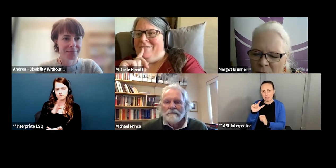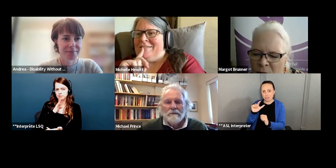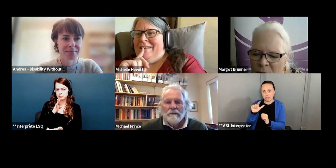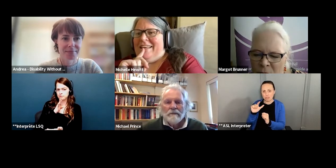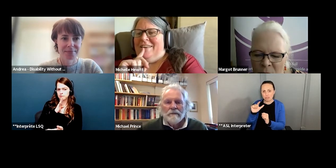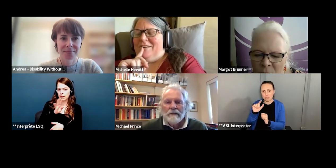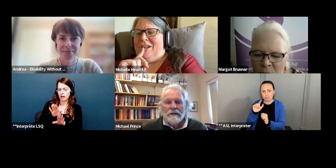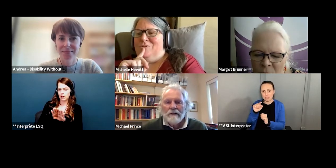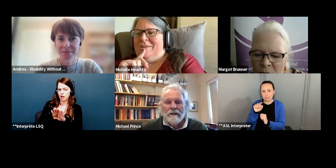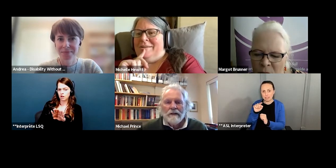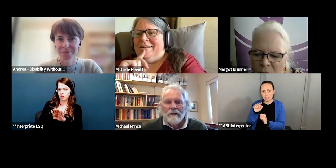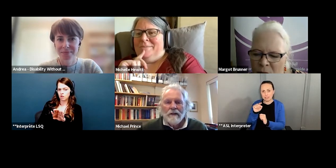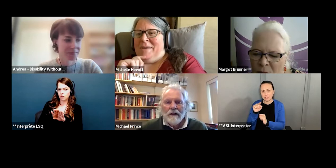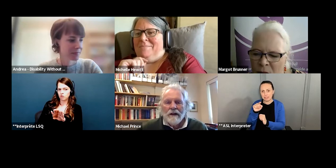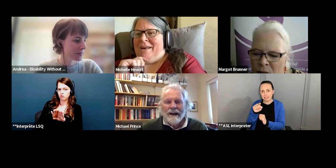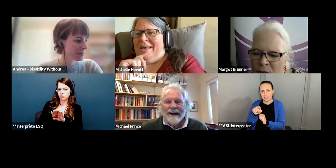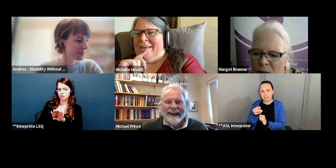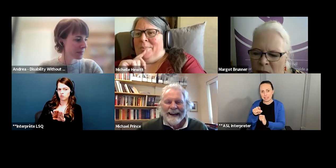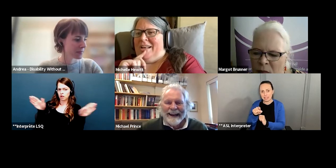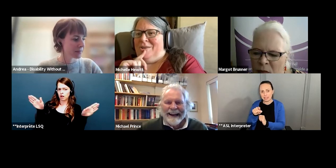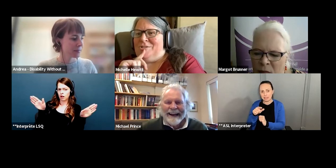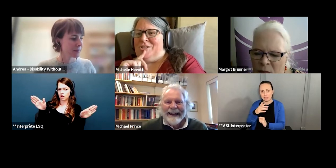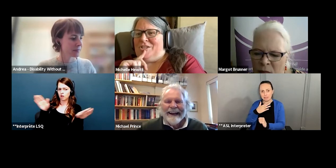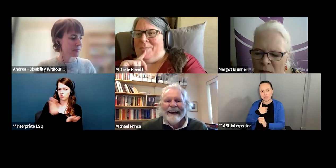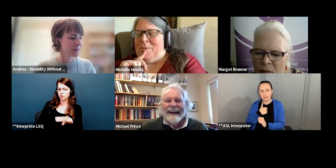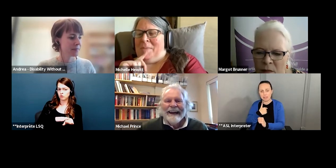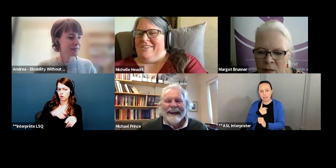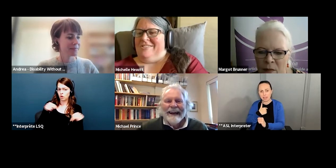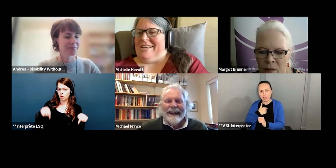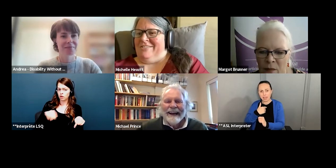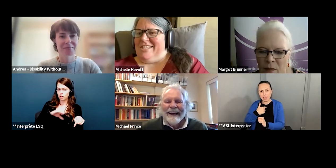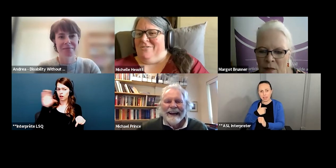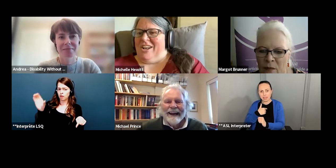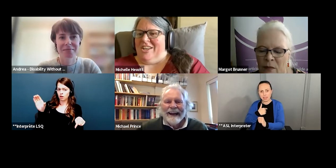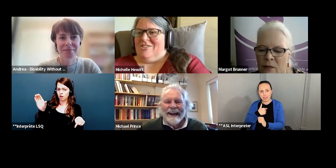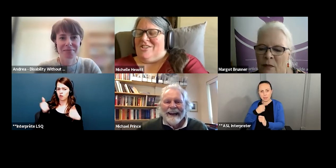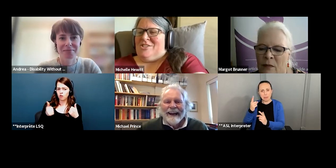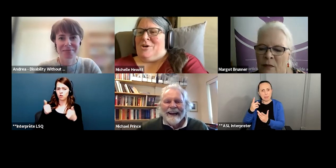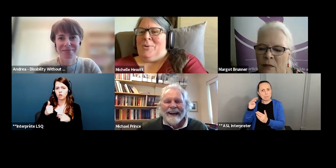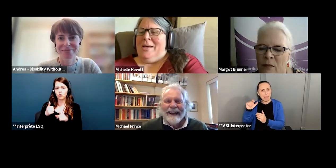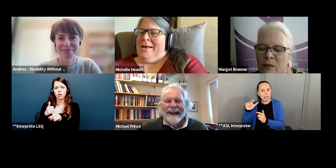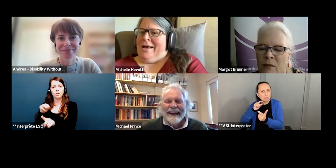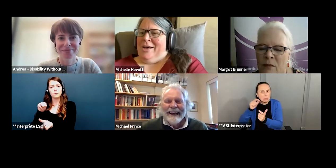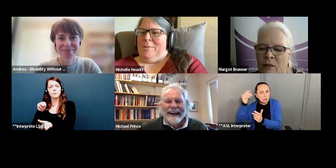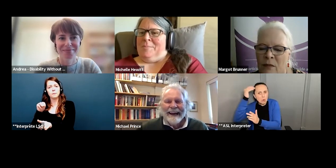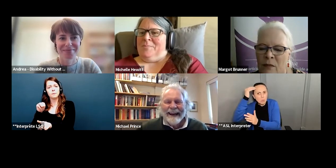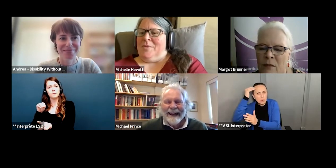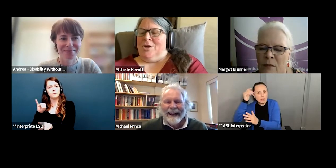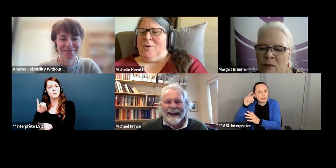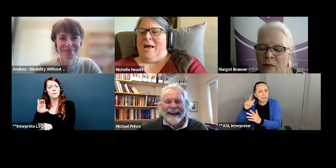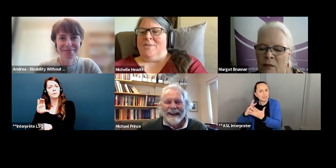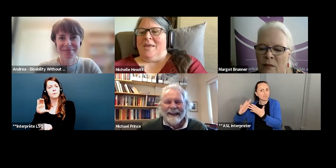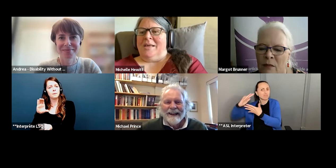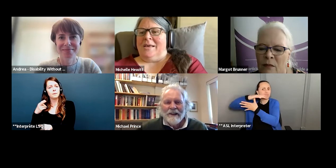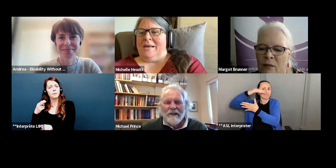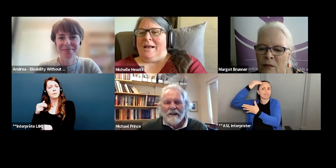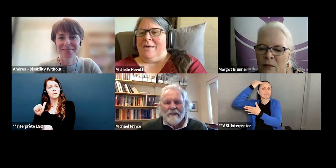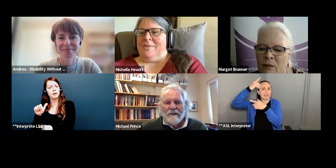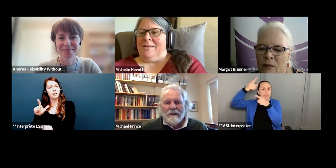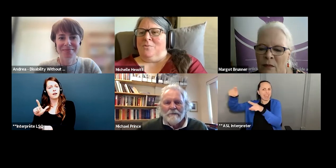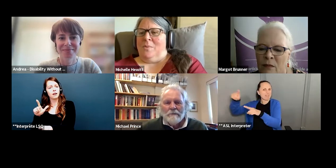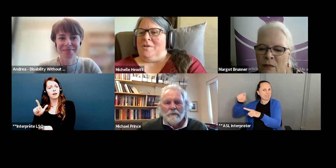Michael's ear is closer. My ear can be close to the top, but Michael's ear is even closer. So, I